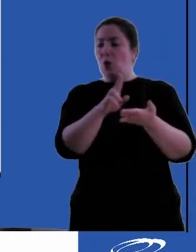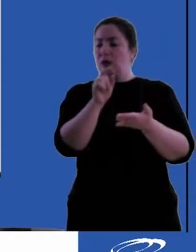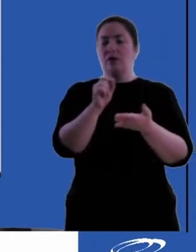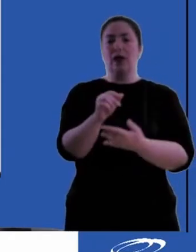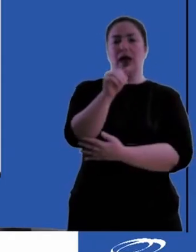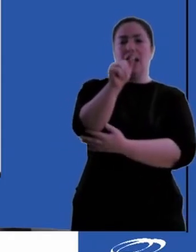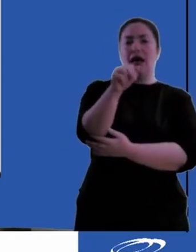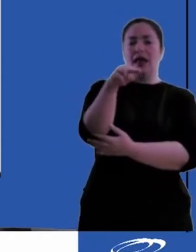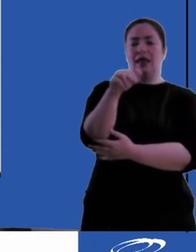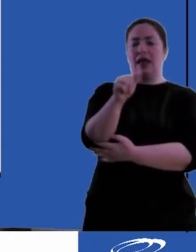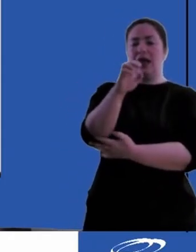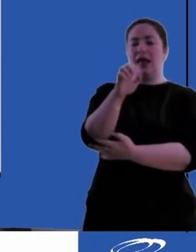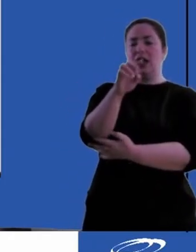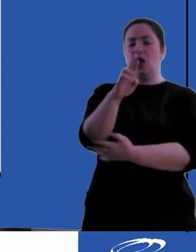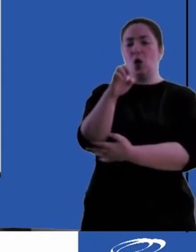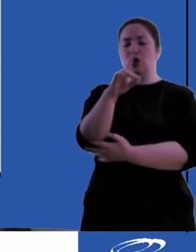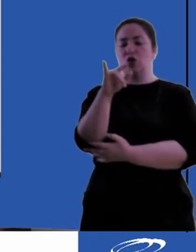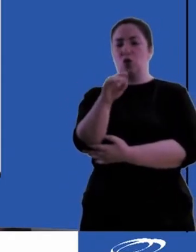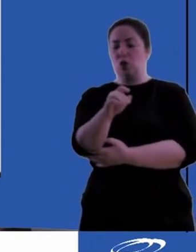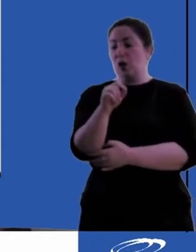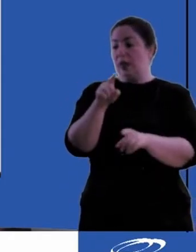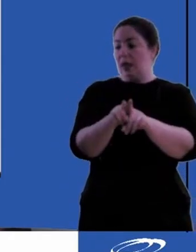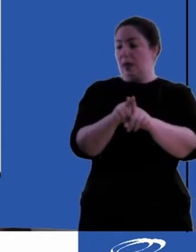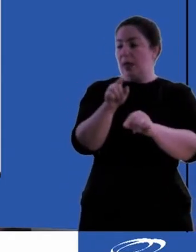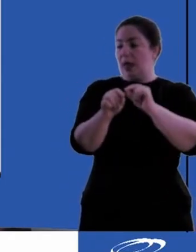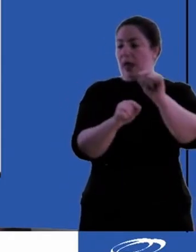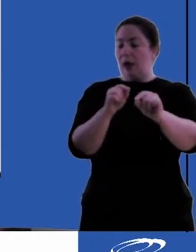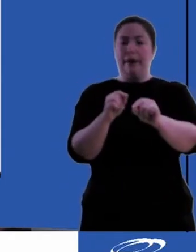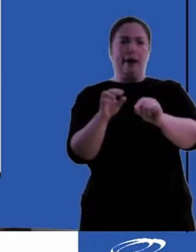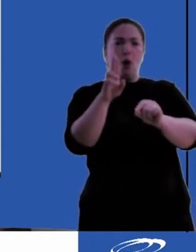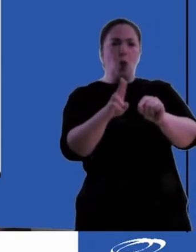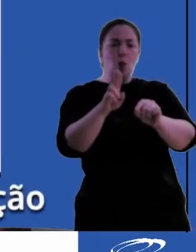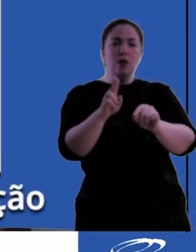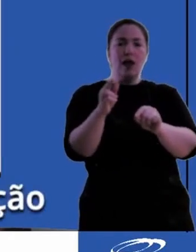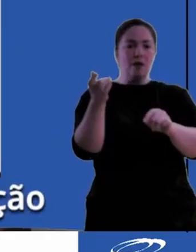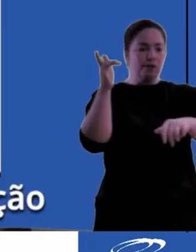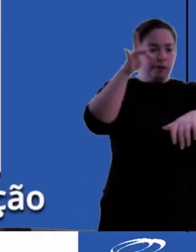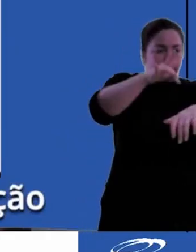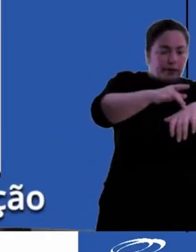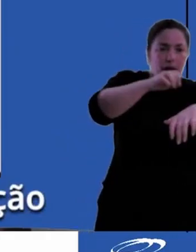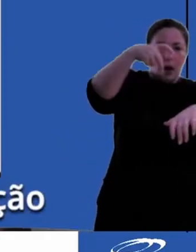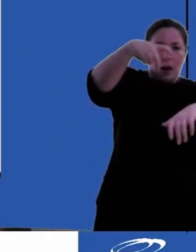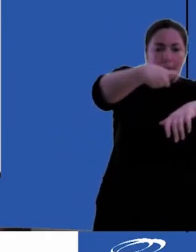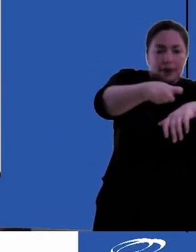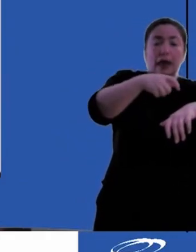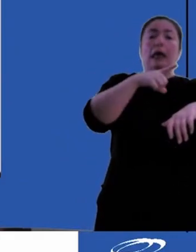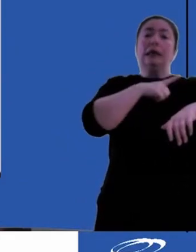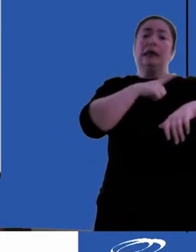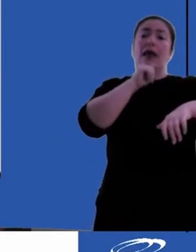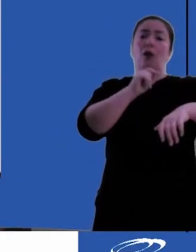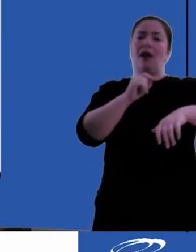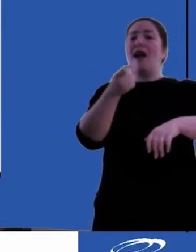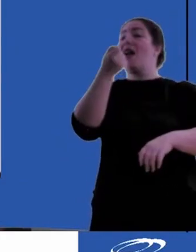infection, we have to do aerobic as well as anaerobic cultures. And we know that some of those anaerobes are slow growing, so we need prolonged incubation.